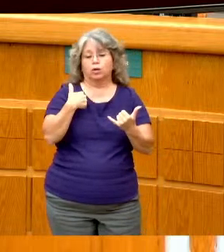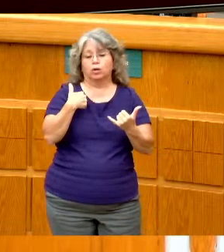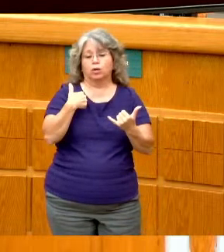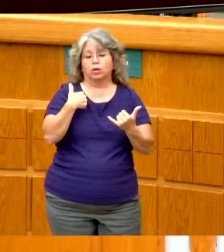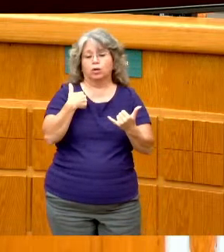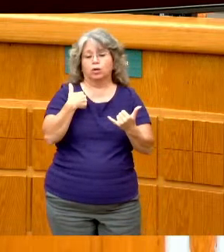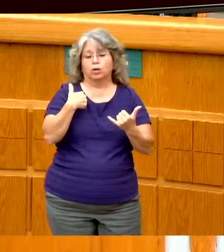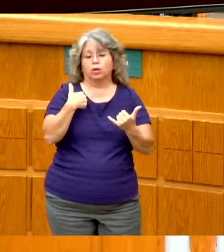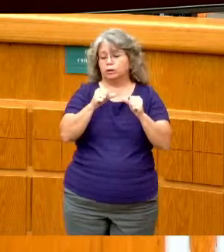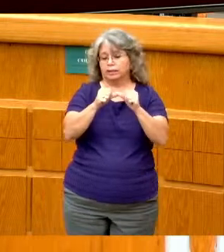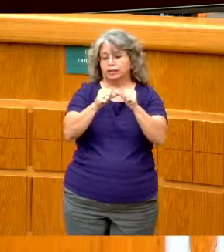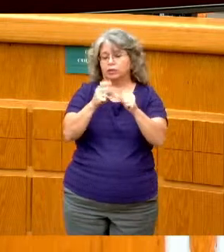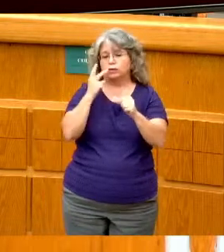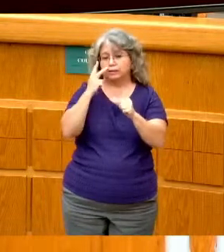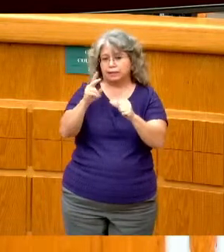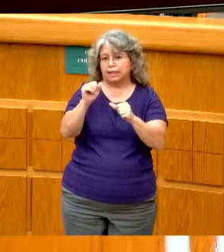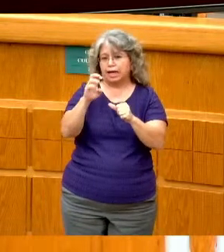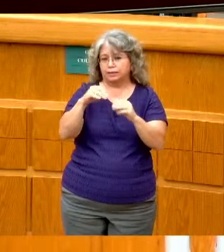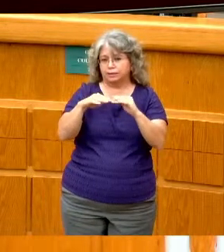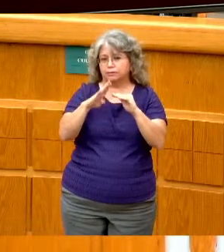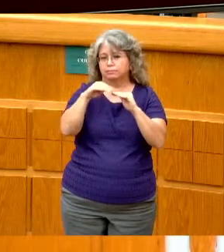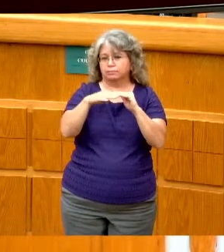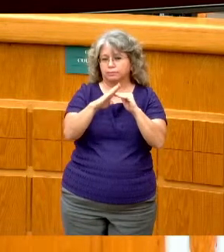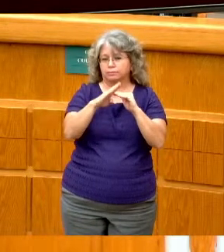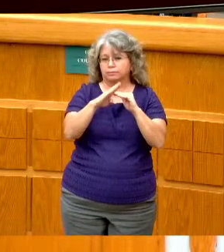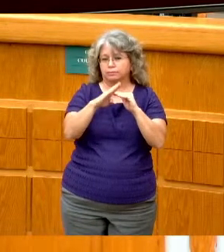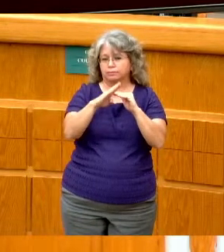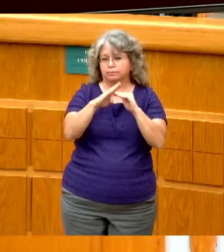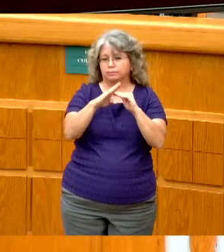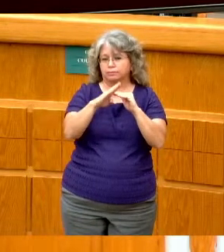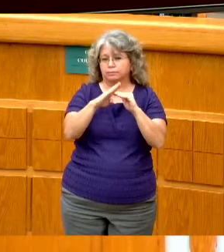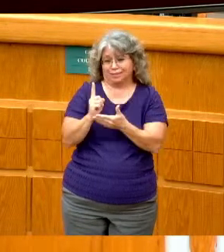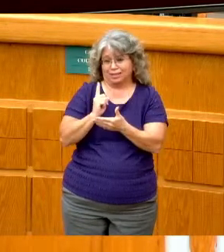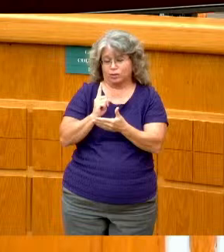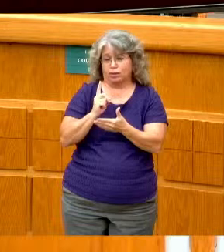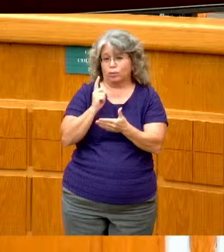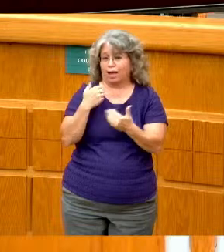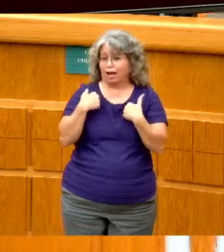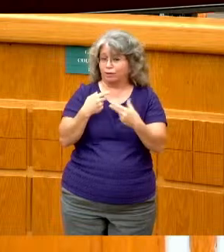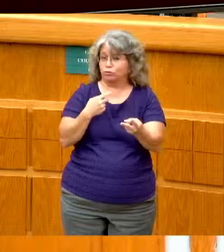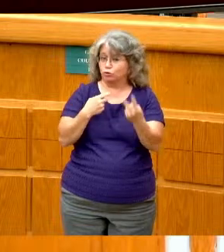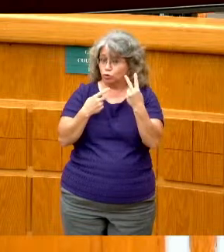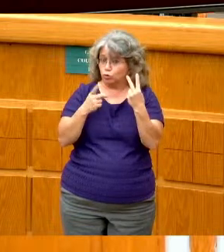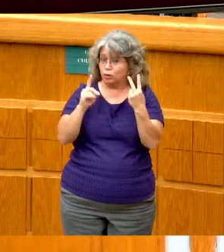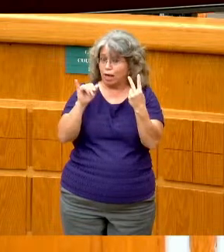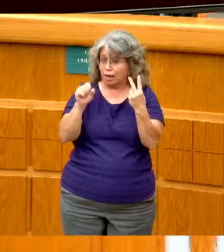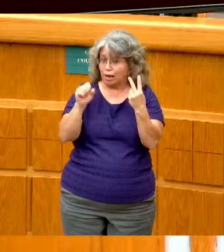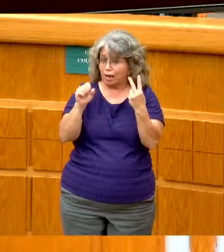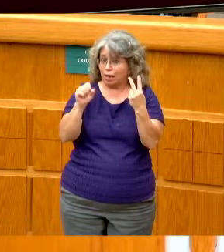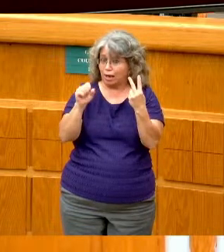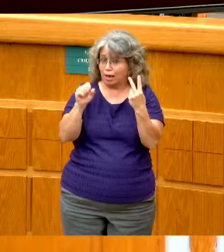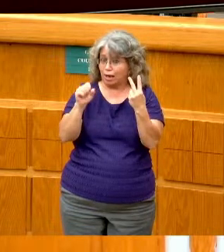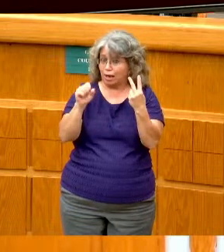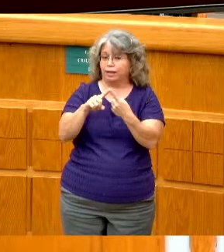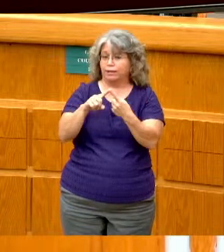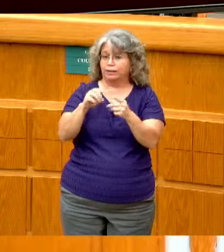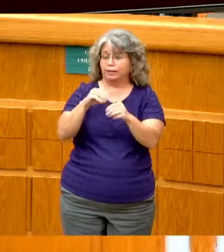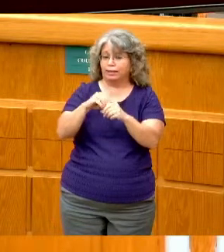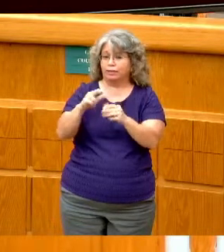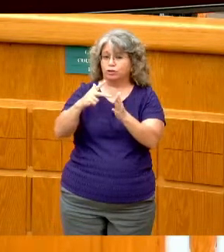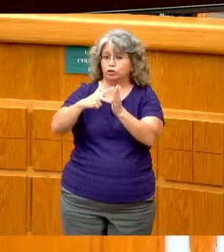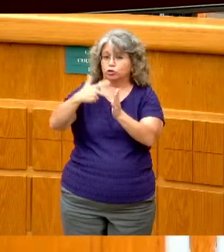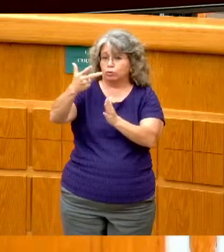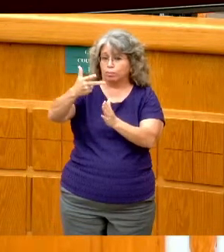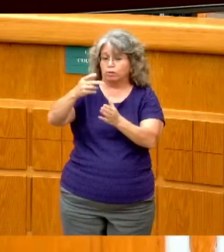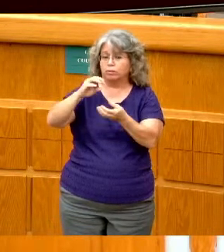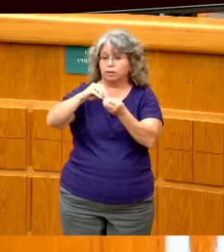up and down, but we've had 2 days this past week, and y'all all saw it, that one was in the triple digits and one was